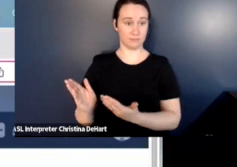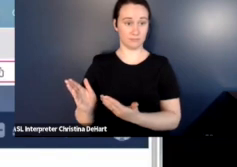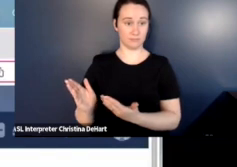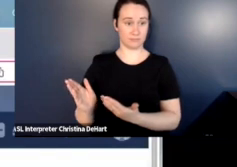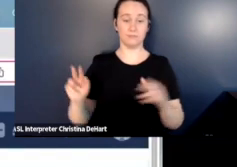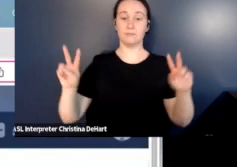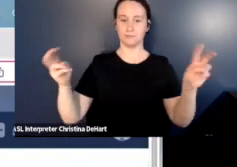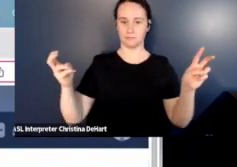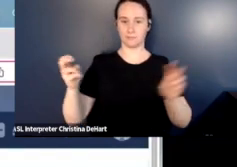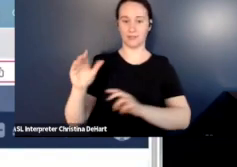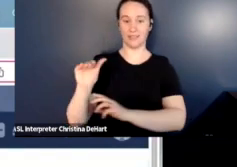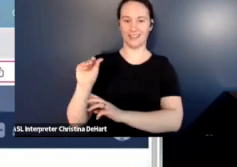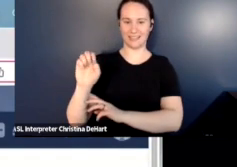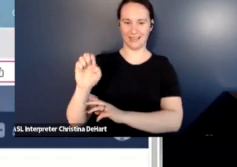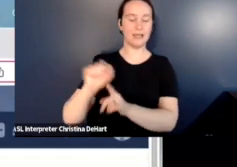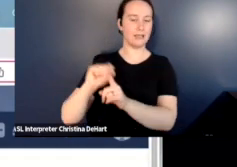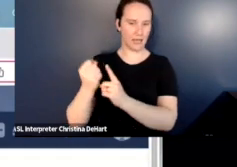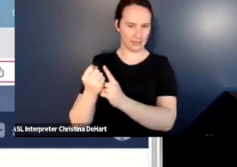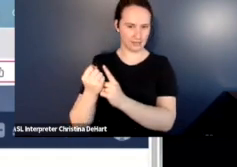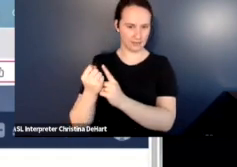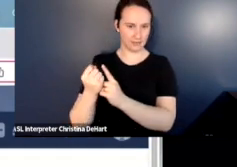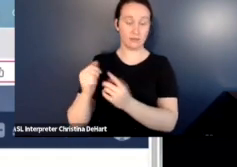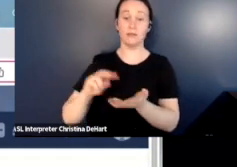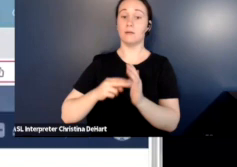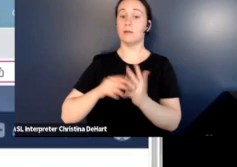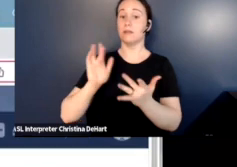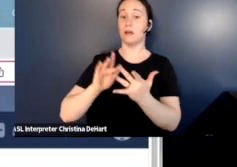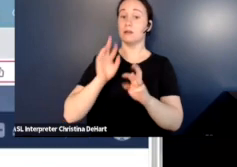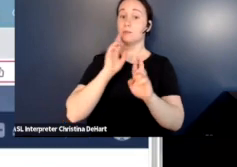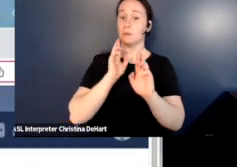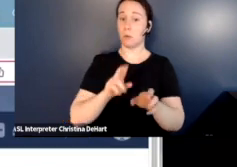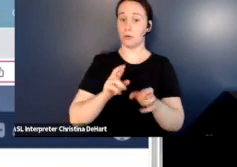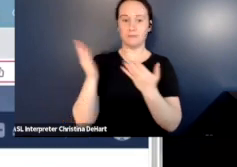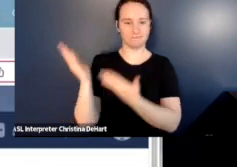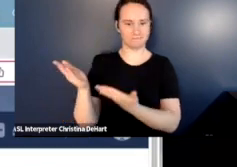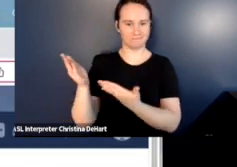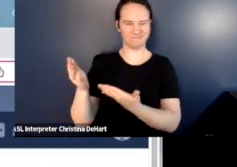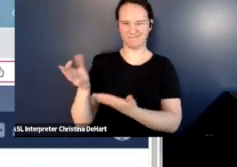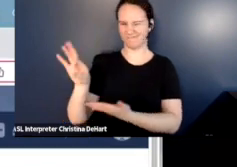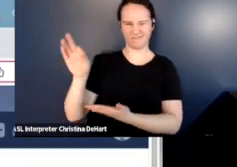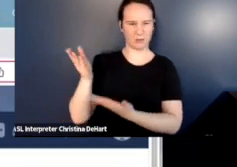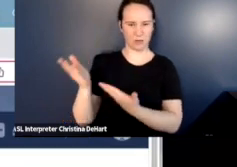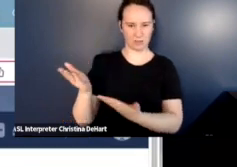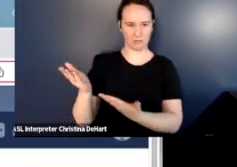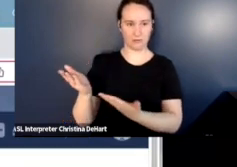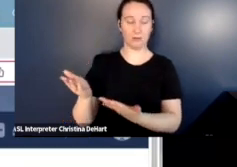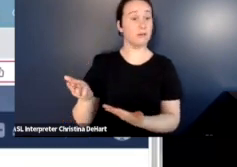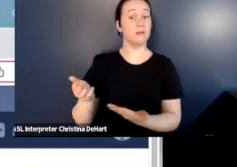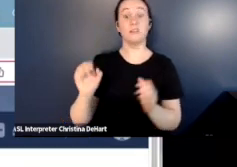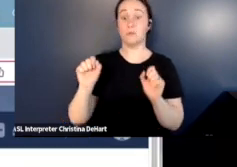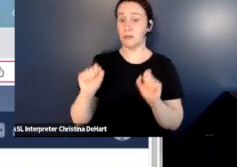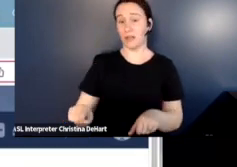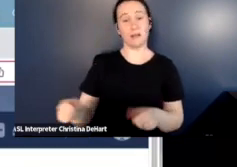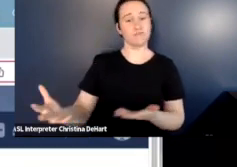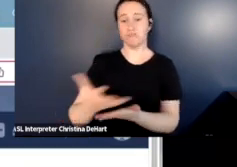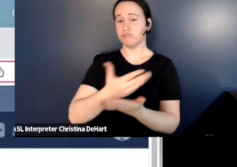is called a case. This is where a contact report lives within Salesforce. There's a lot of information